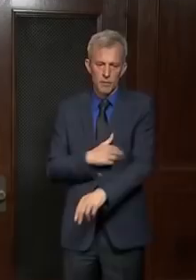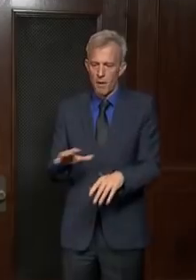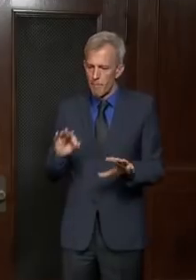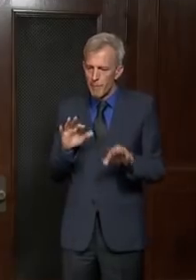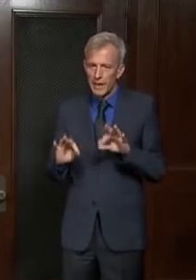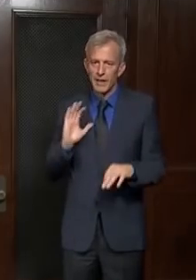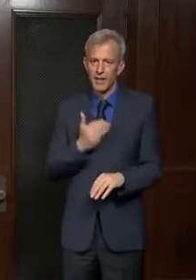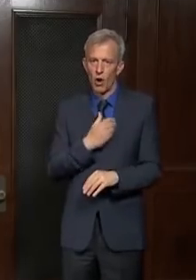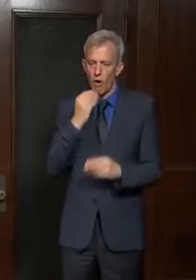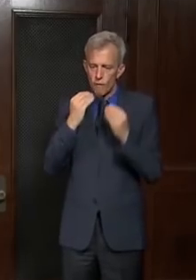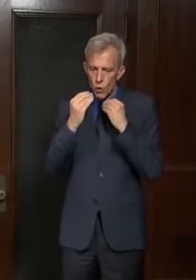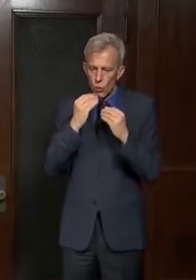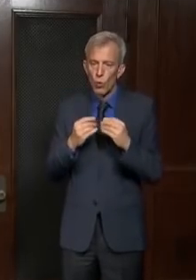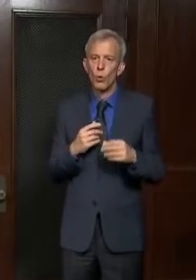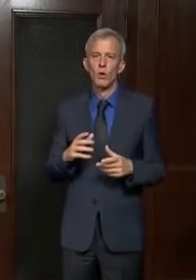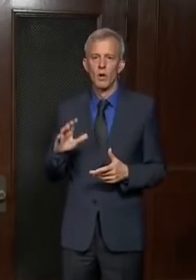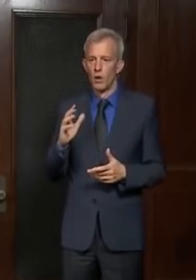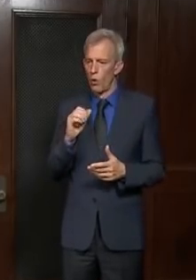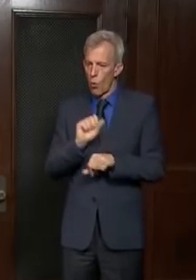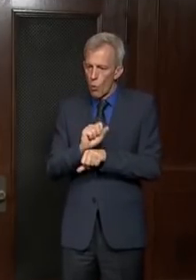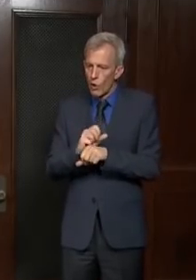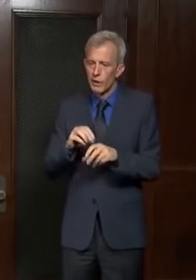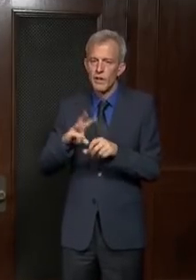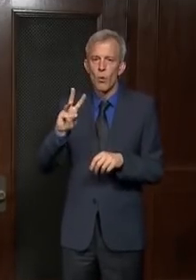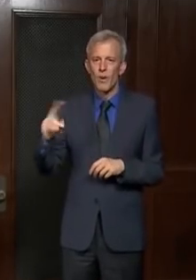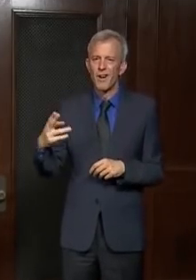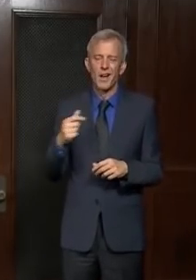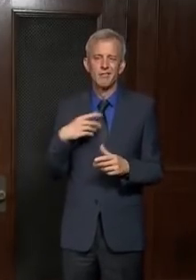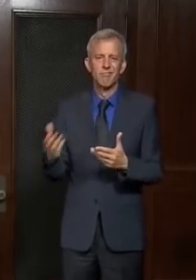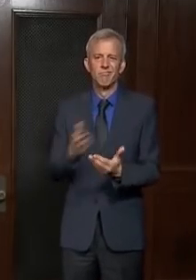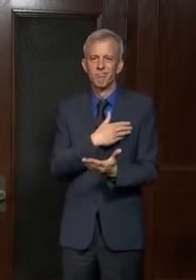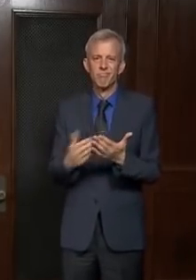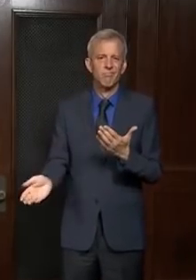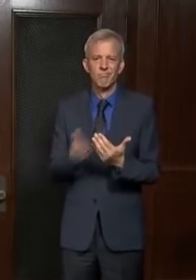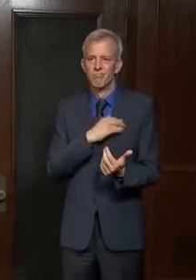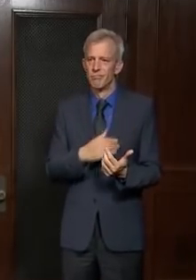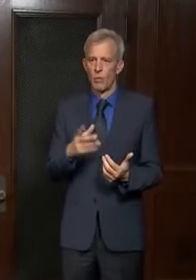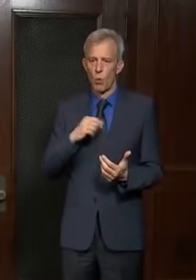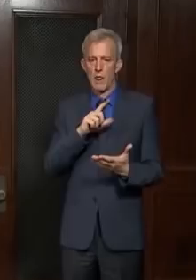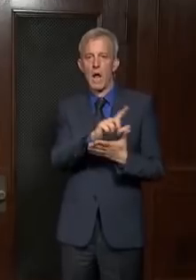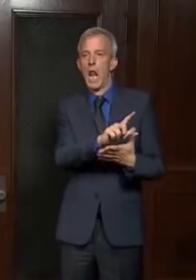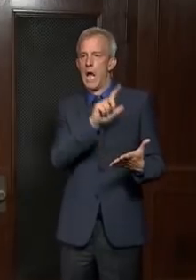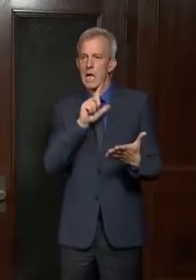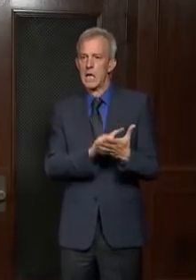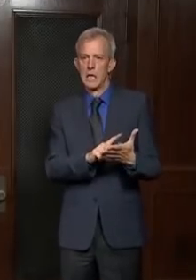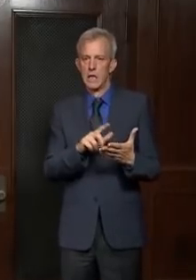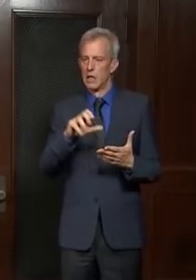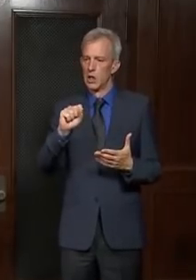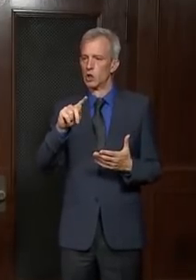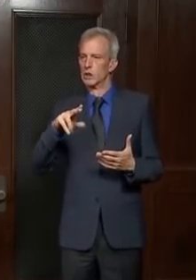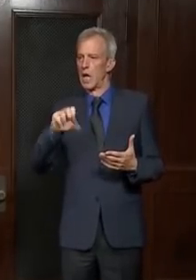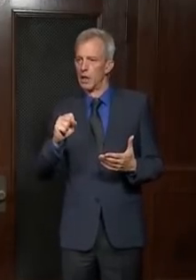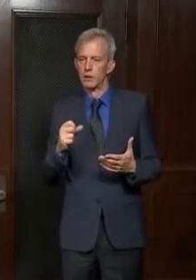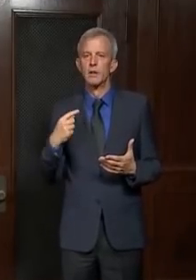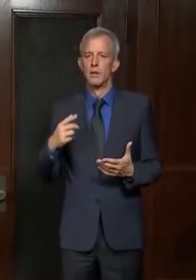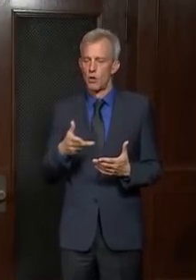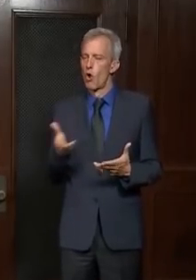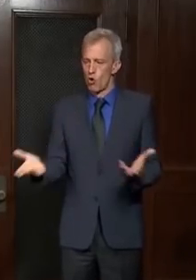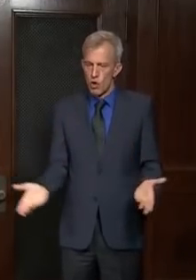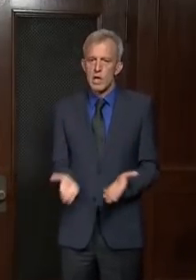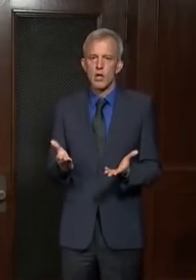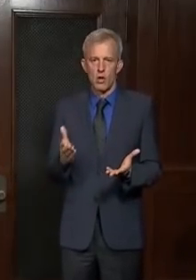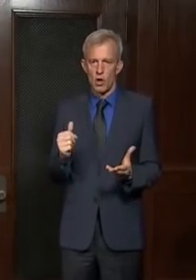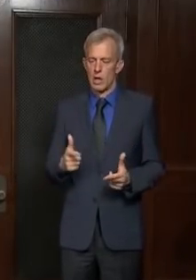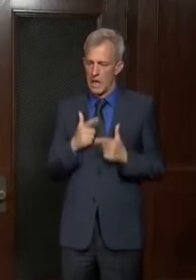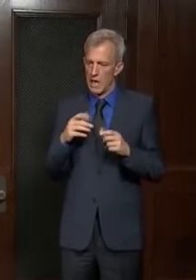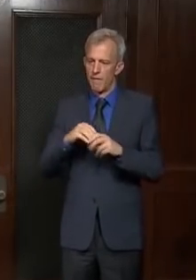food, those who are working in our warehouses, it doesn't matter what their legal status is today. They are here as